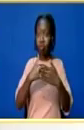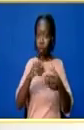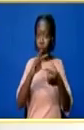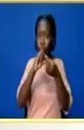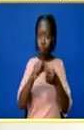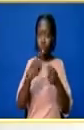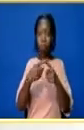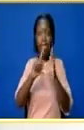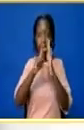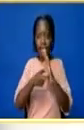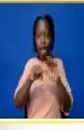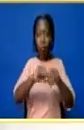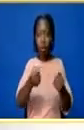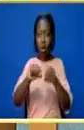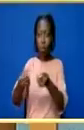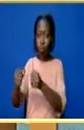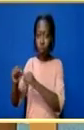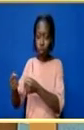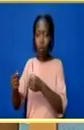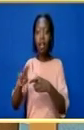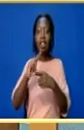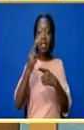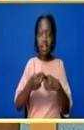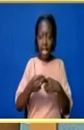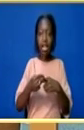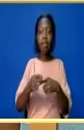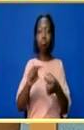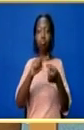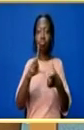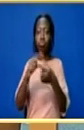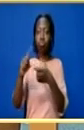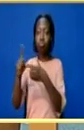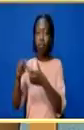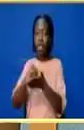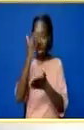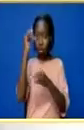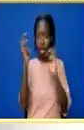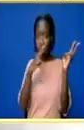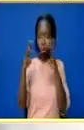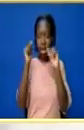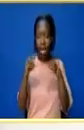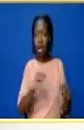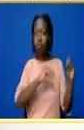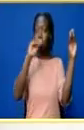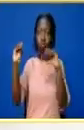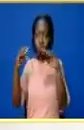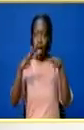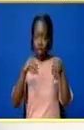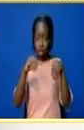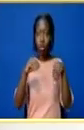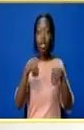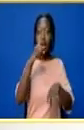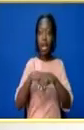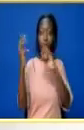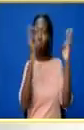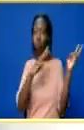were broken down. Yes. That's why they were able to be carried away by that wind. Mm-hmm. So when the wind blows,